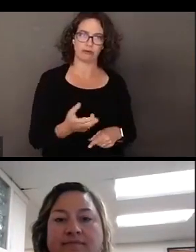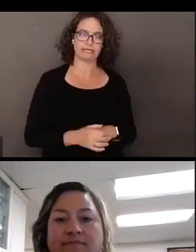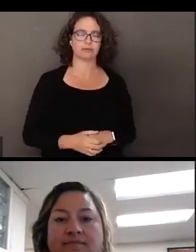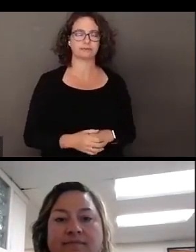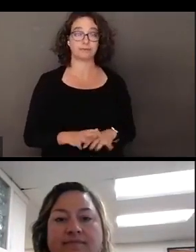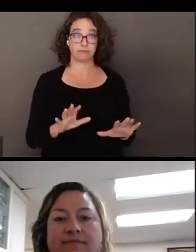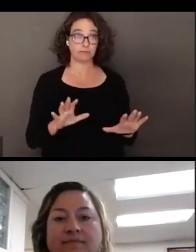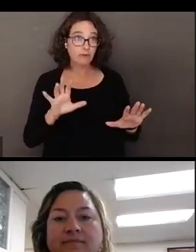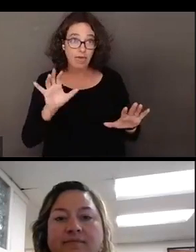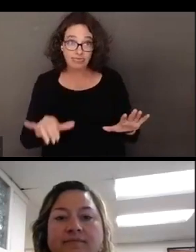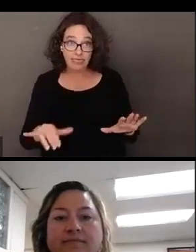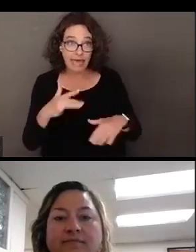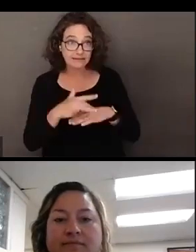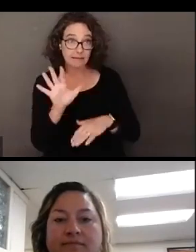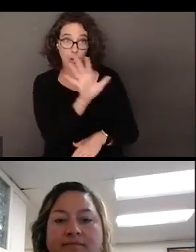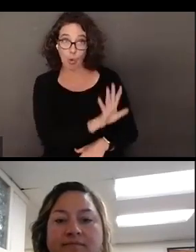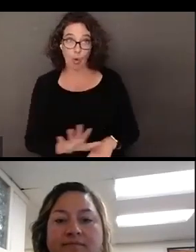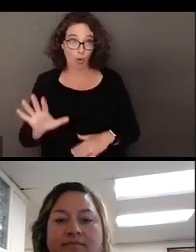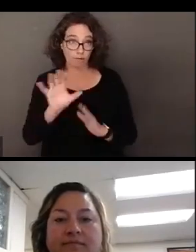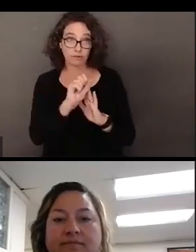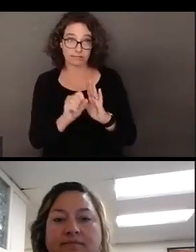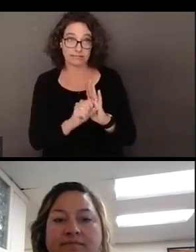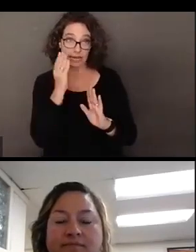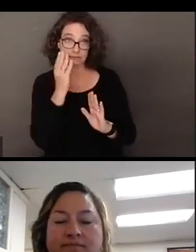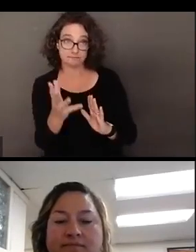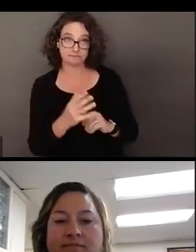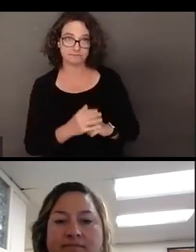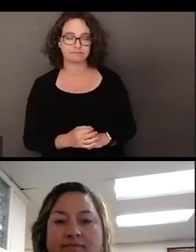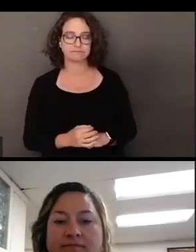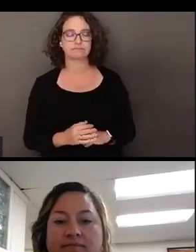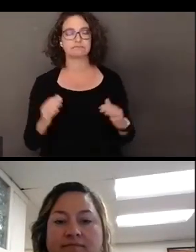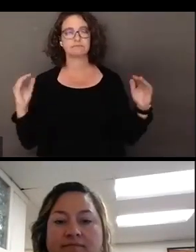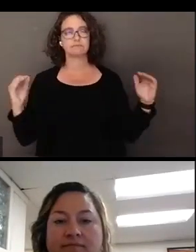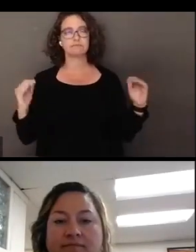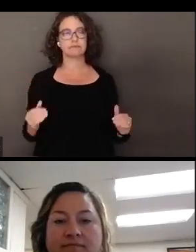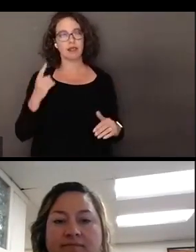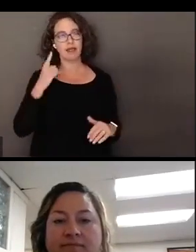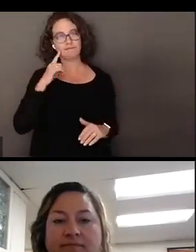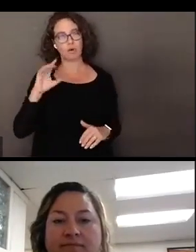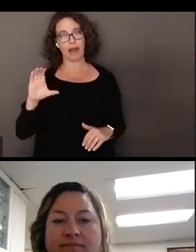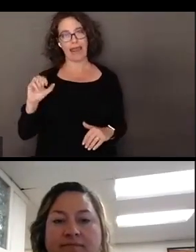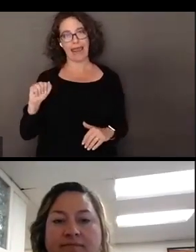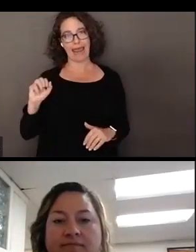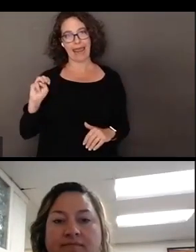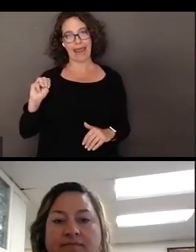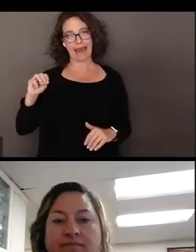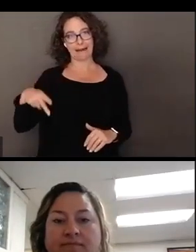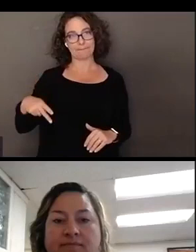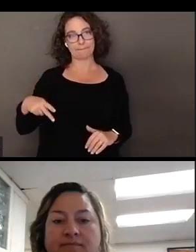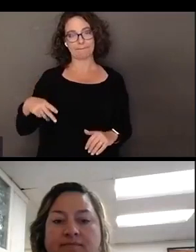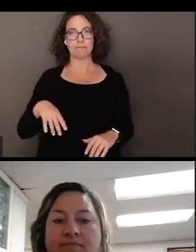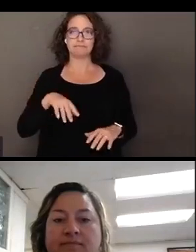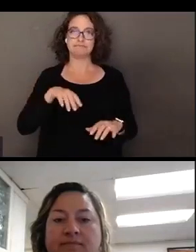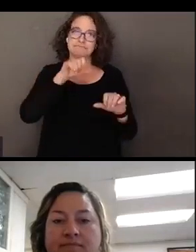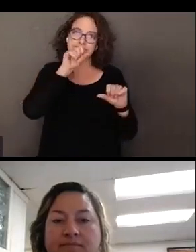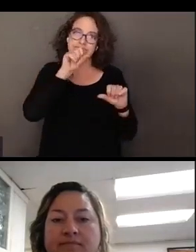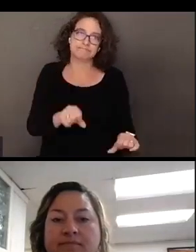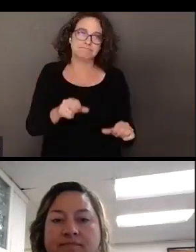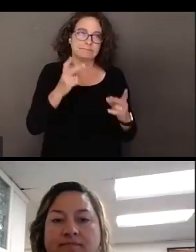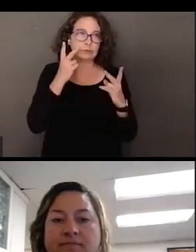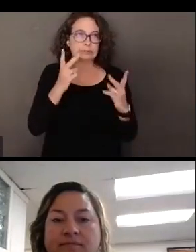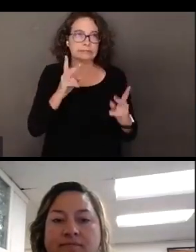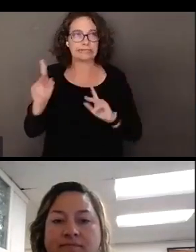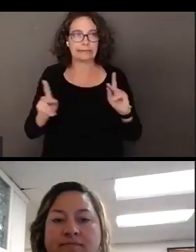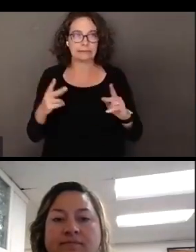is available statewide. For CAMP, I just love to see folks utilizing the program that